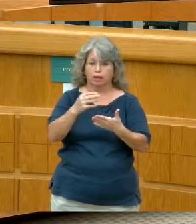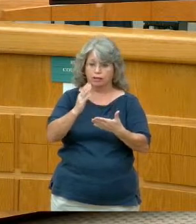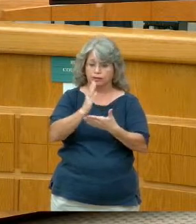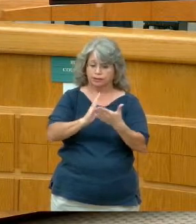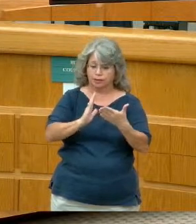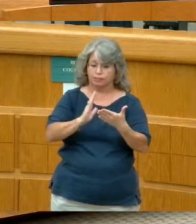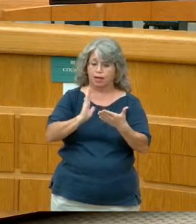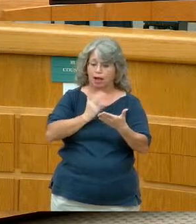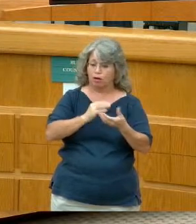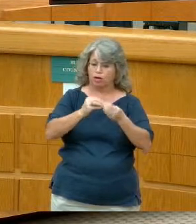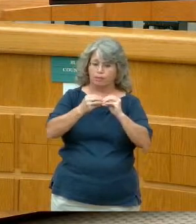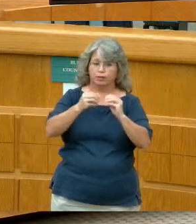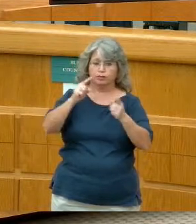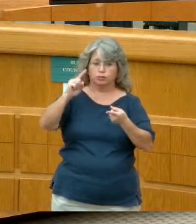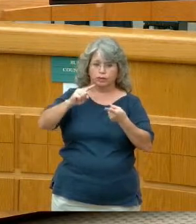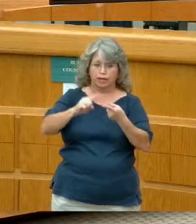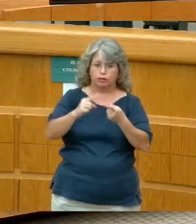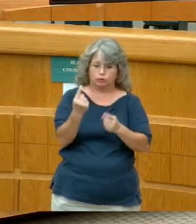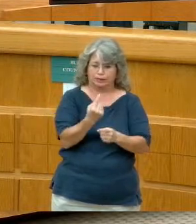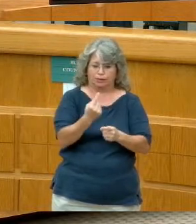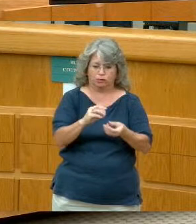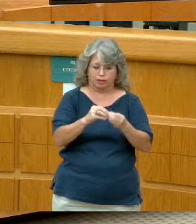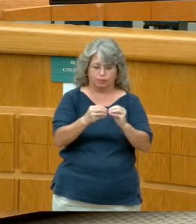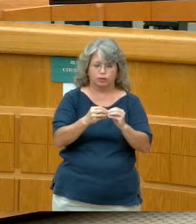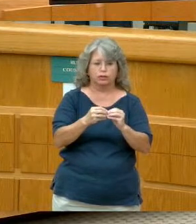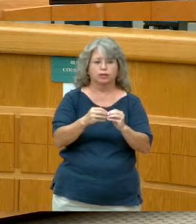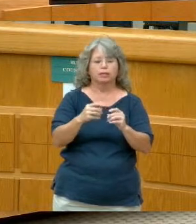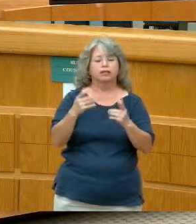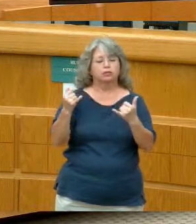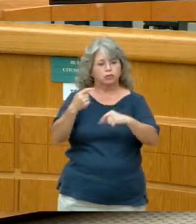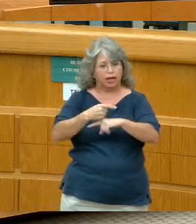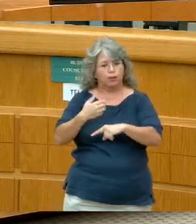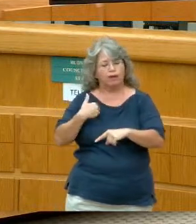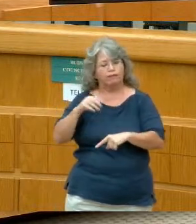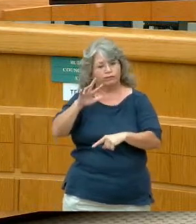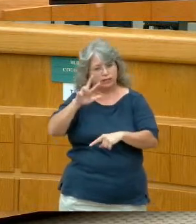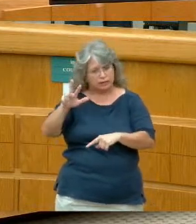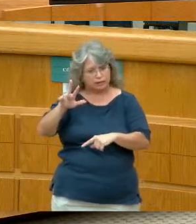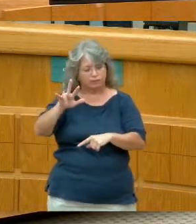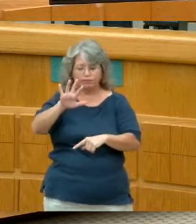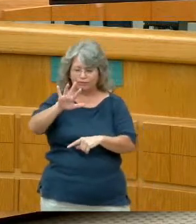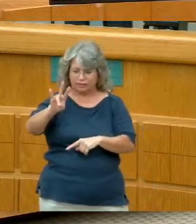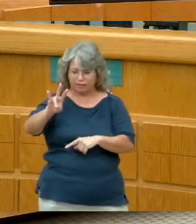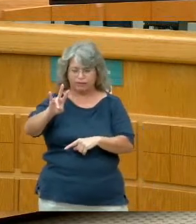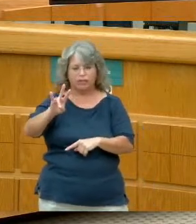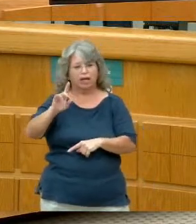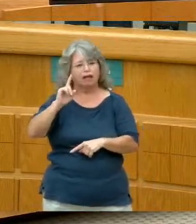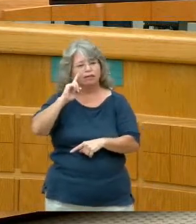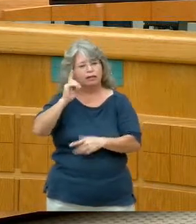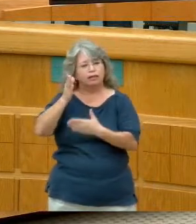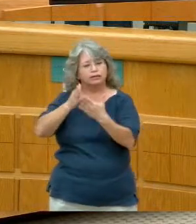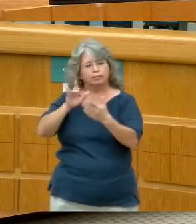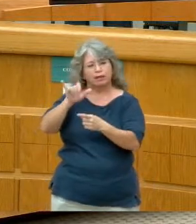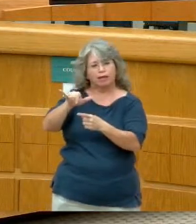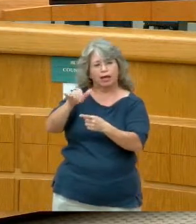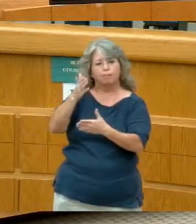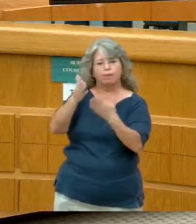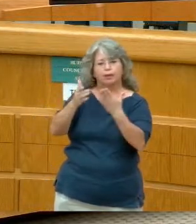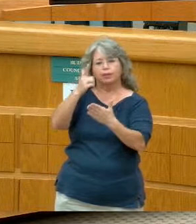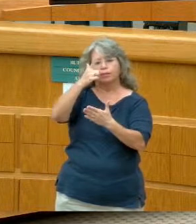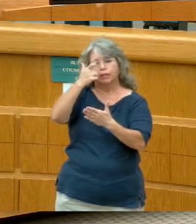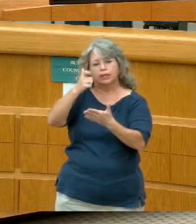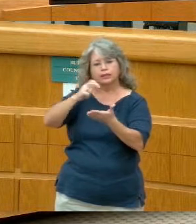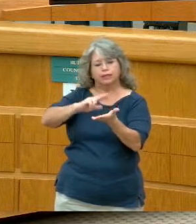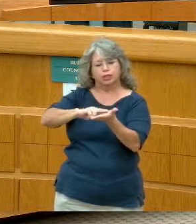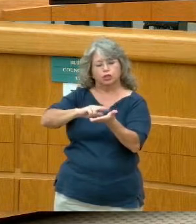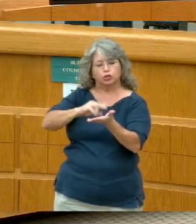to single-digit numbers, which we're very excited about. And then today we saw 57. So I think some of that might be because